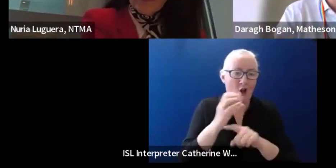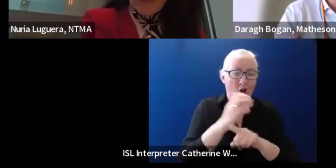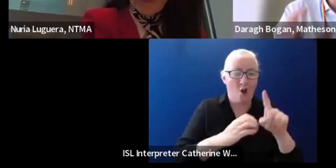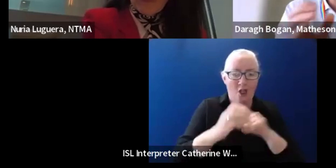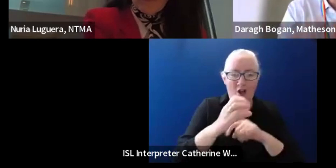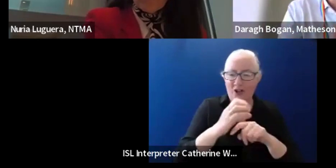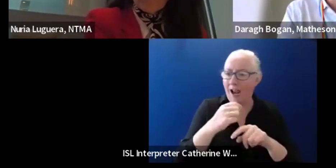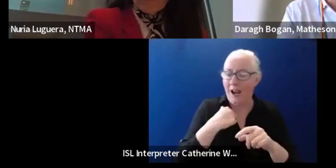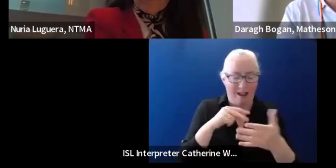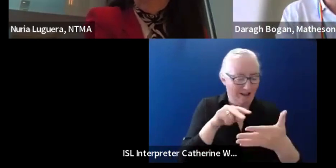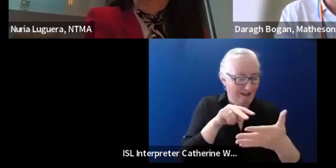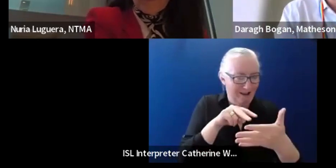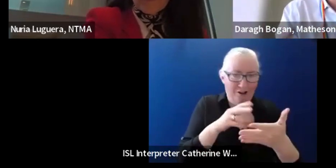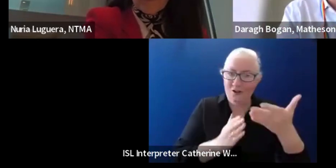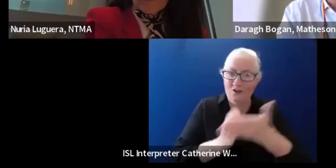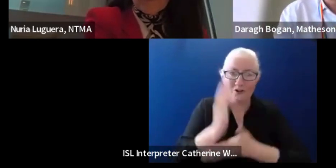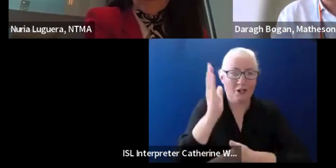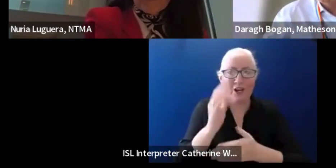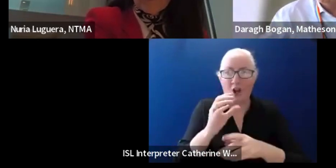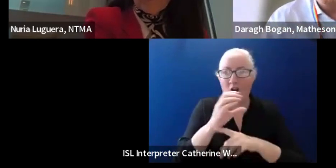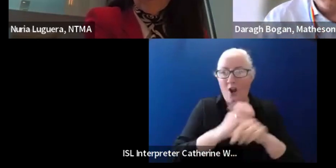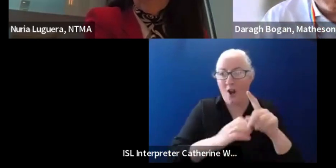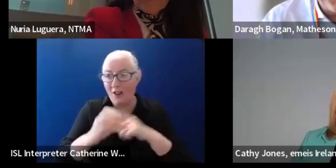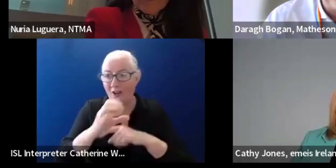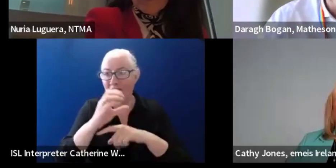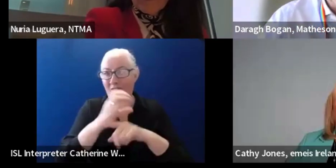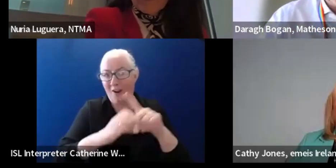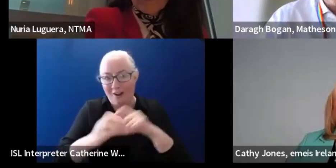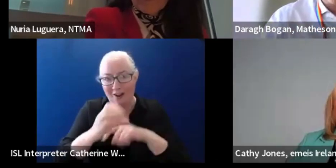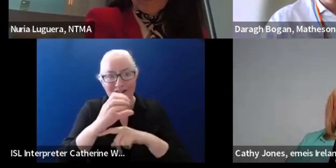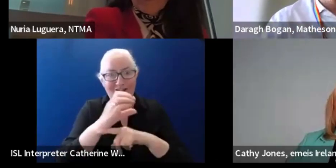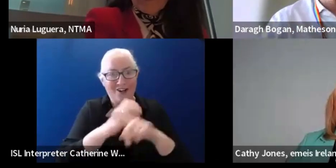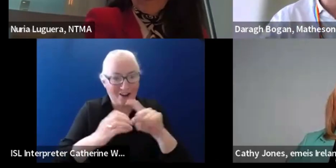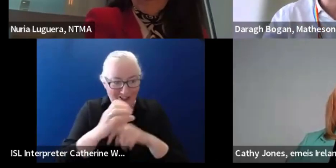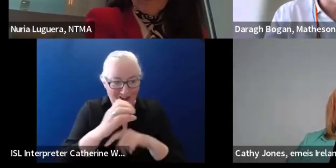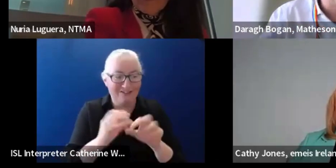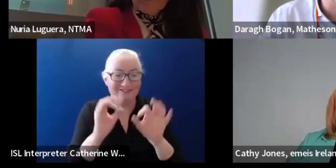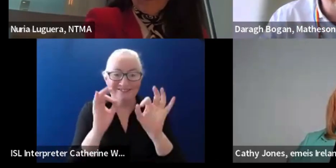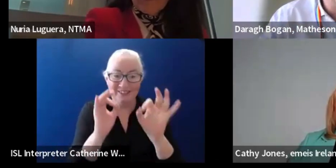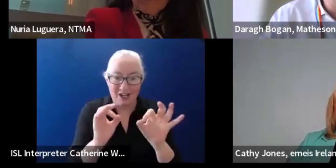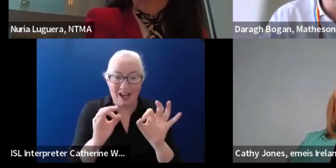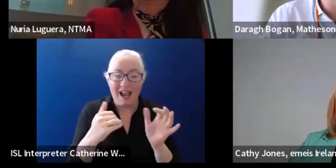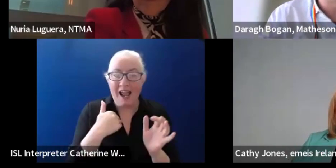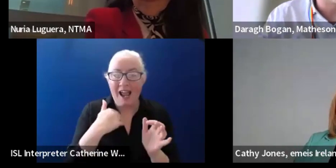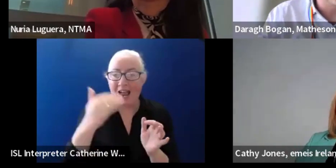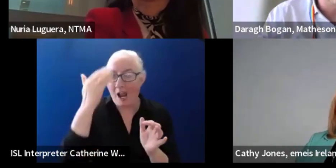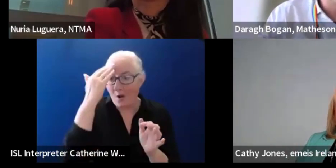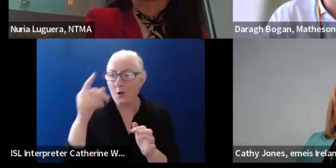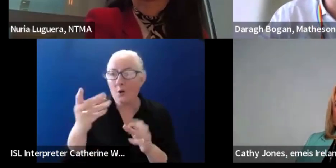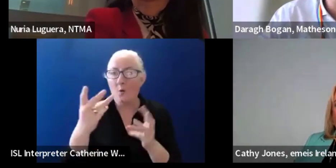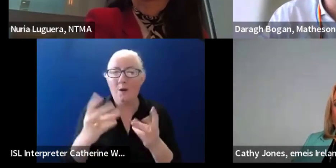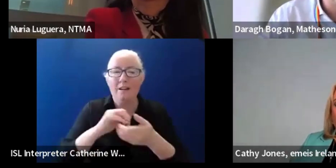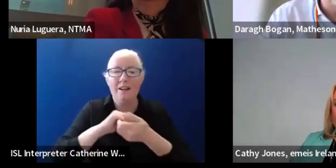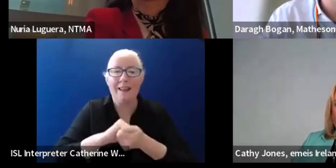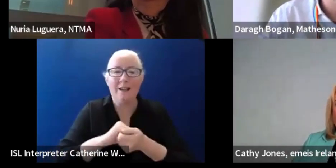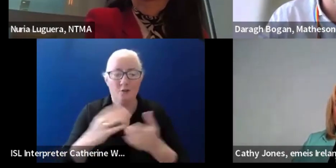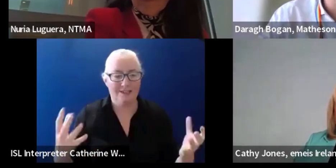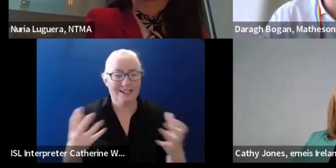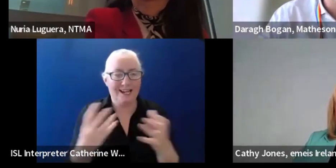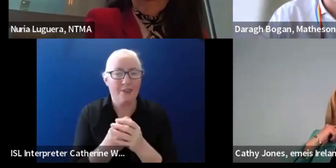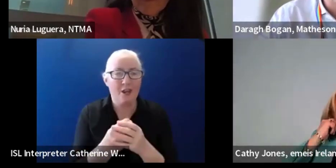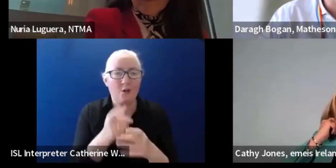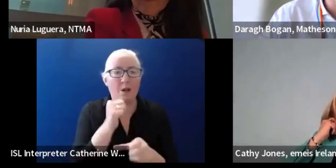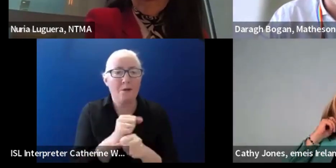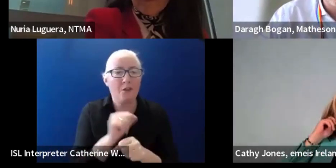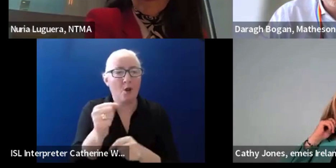just read straight away from it. Culture, culture, culture. And I know it was about trying to bring colleagues together to talk about their own